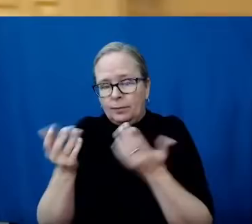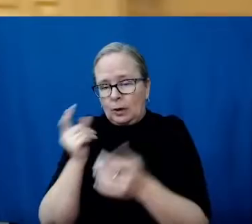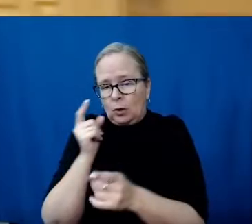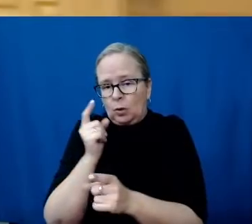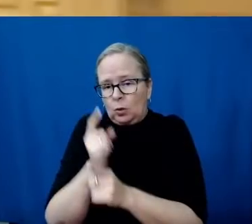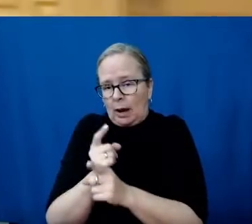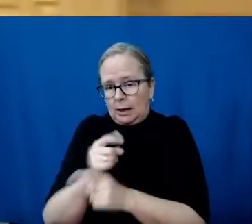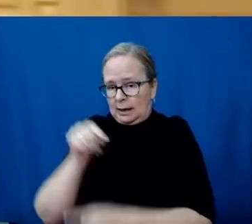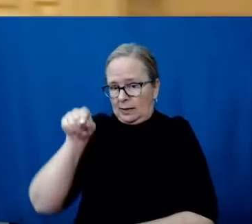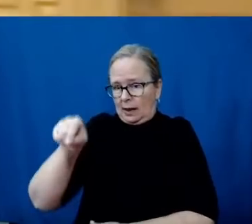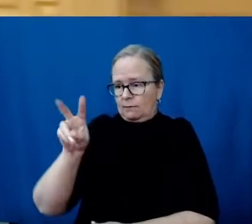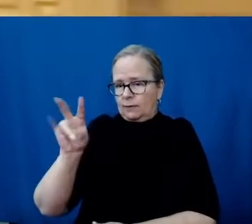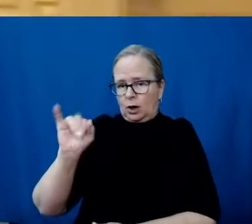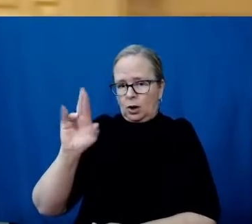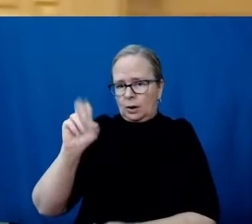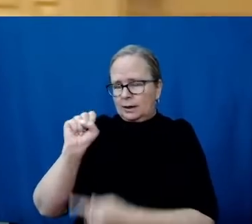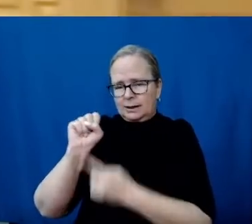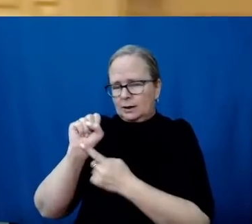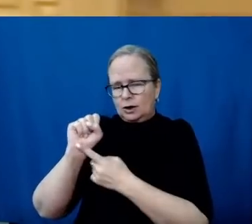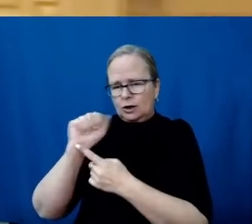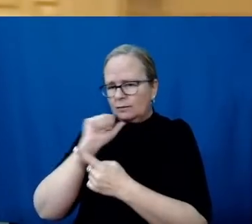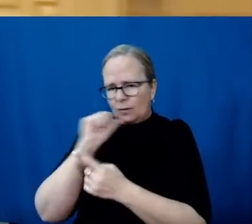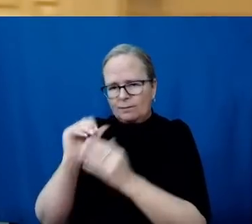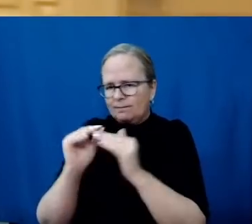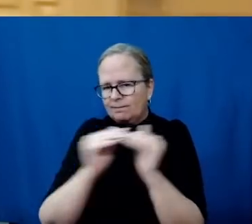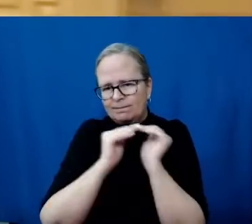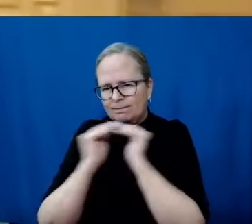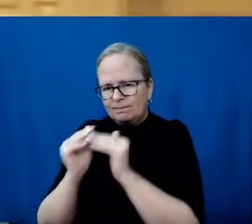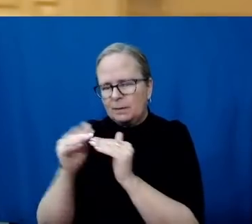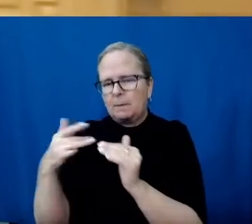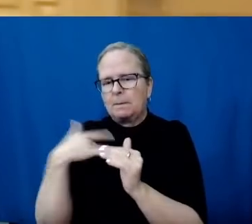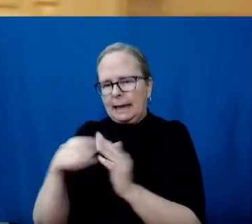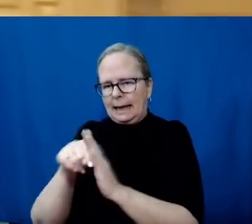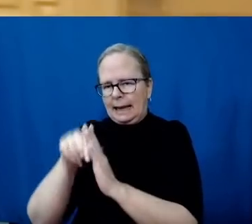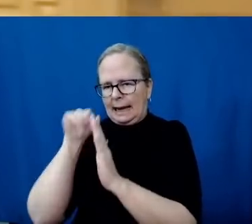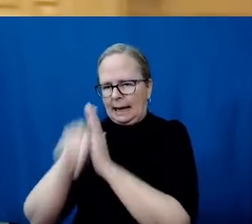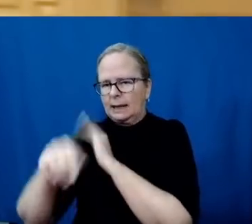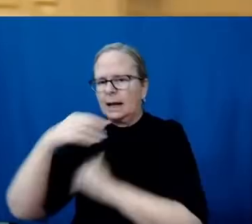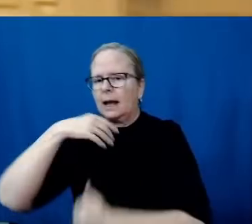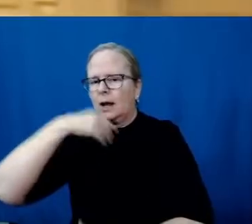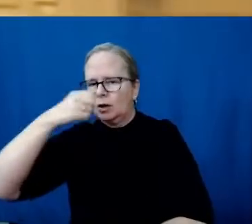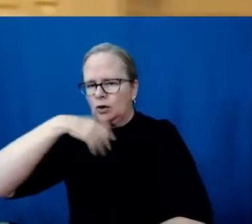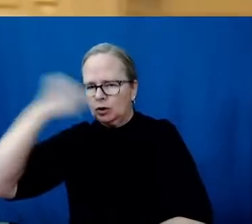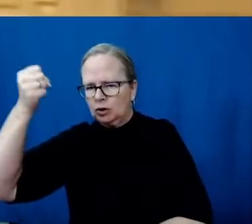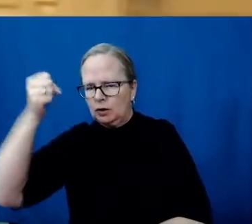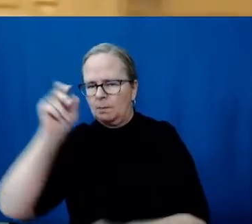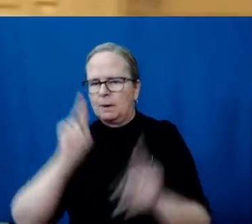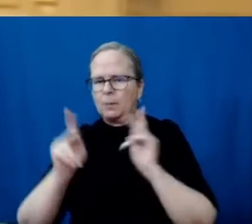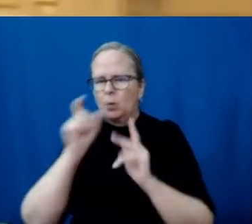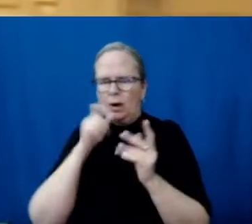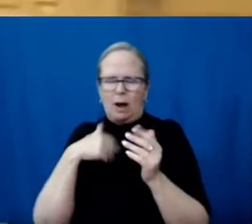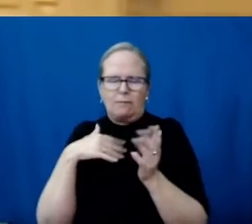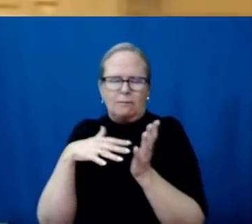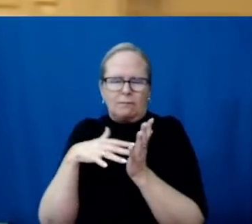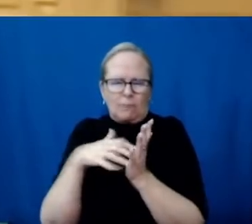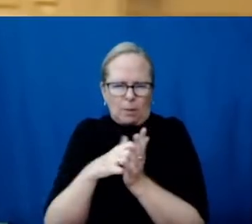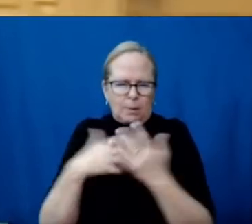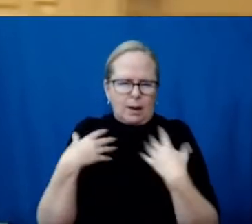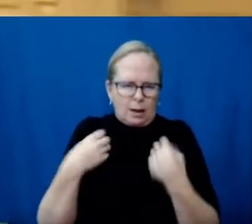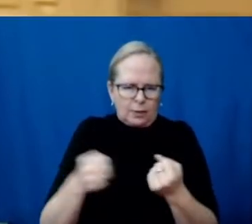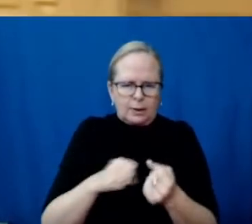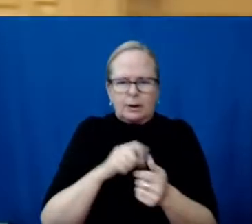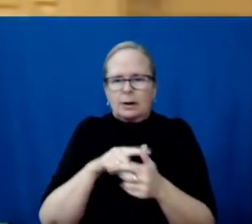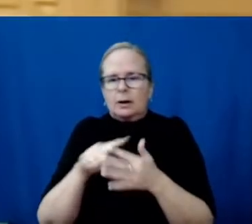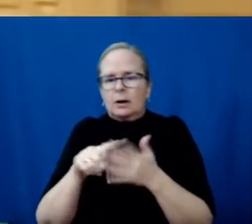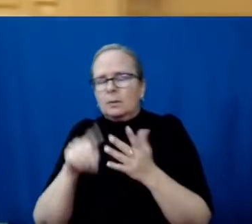inequitable virus. It tends to kill the elderly, the infirm, the immunosuppressed,